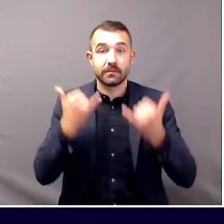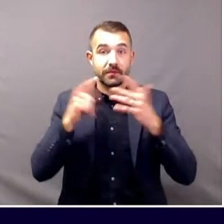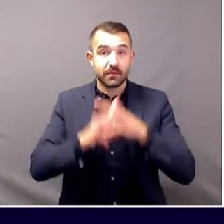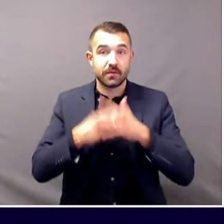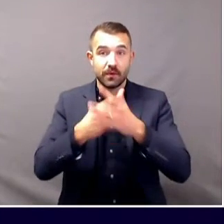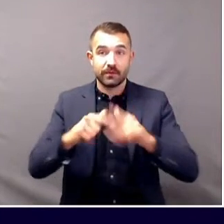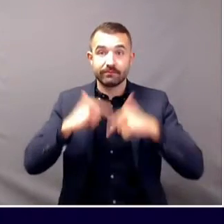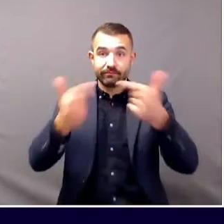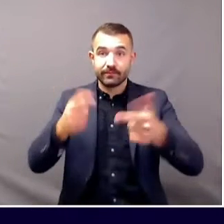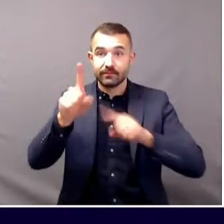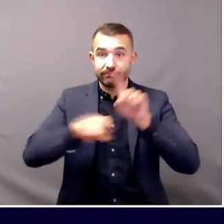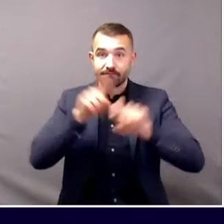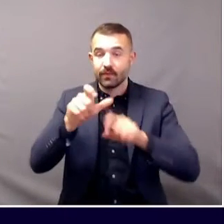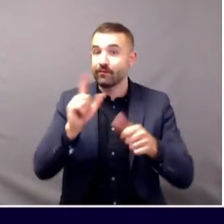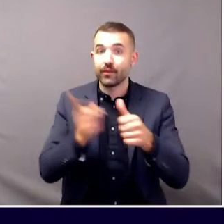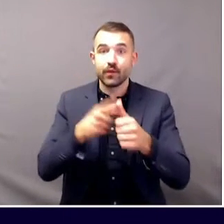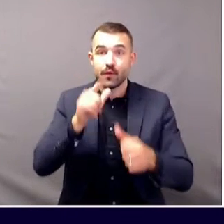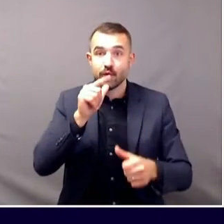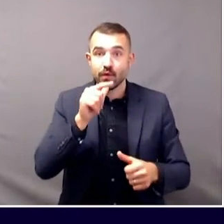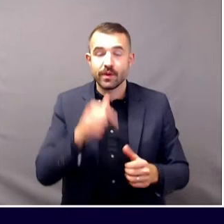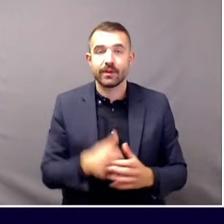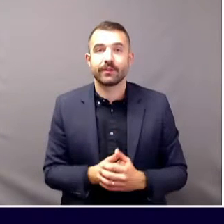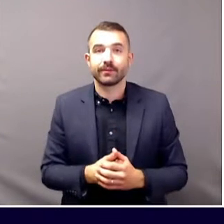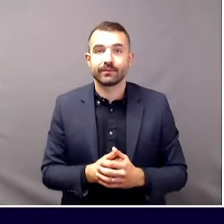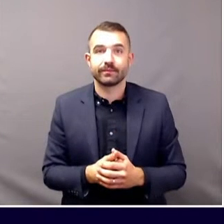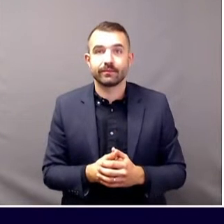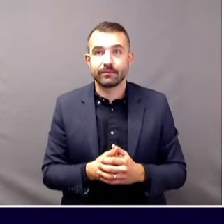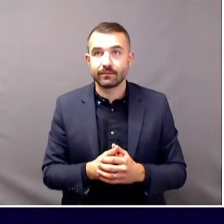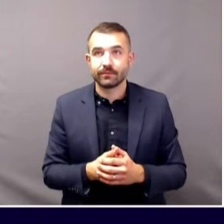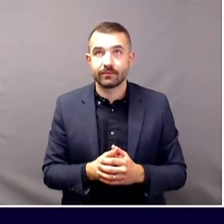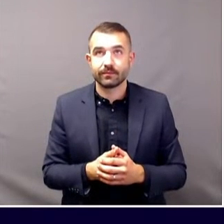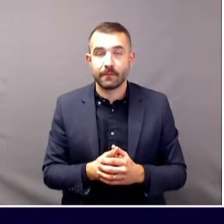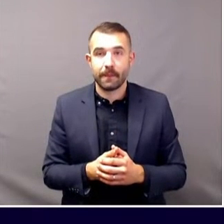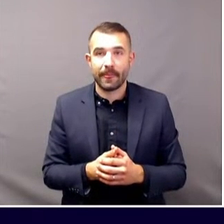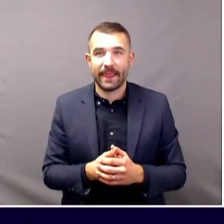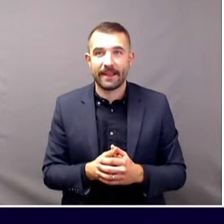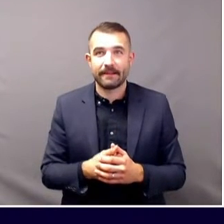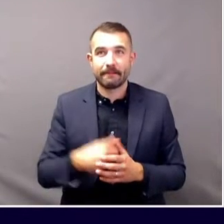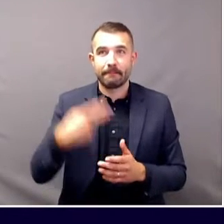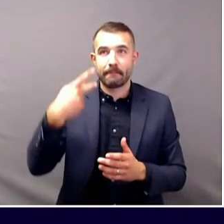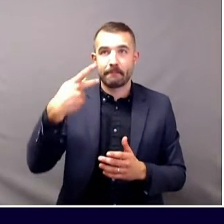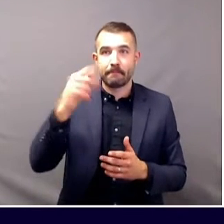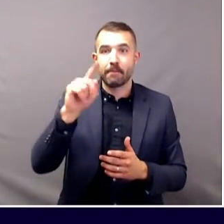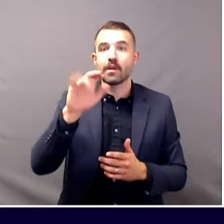this afternoon from our colleagues in the media by turning first to Patrick Whittle at the AP.